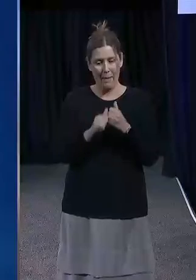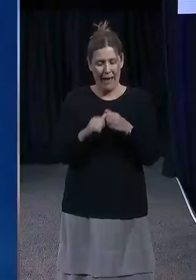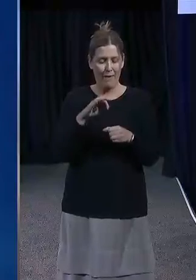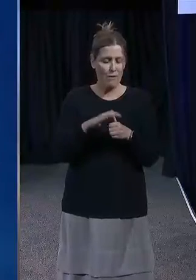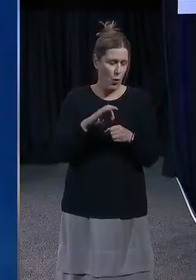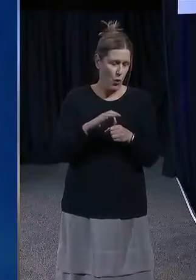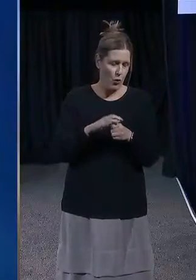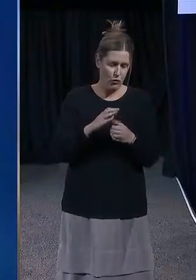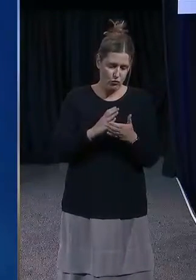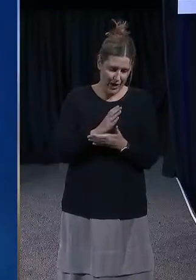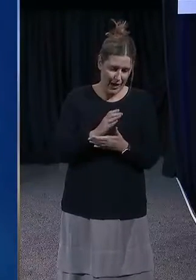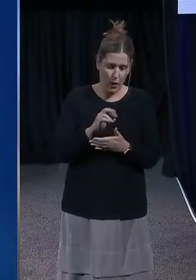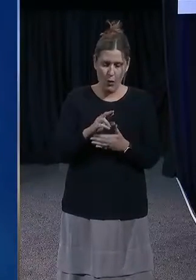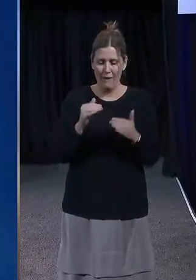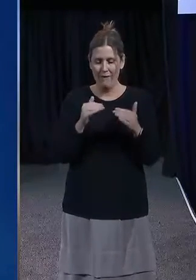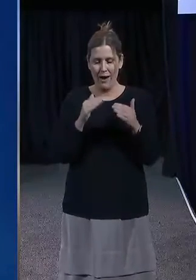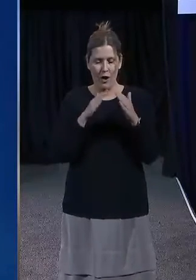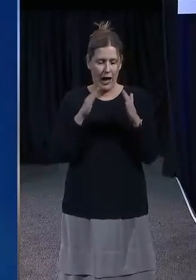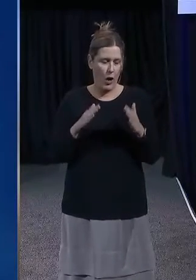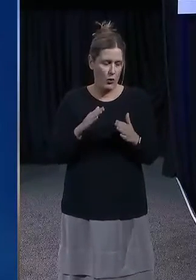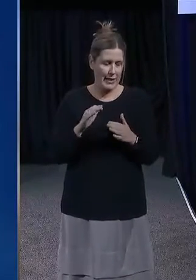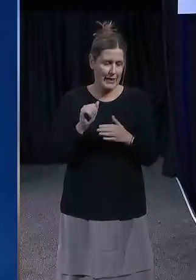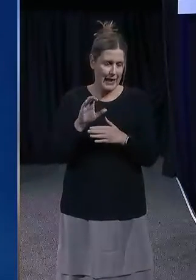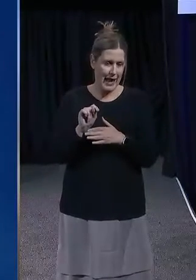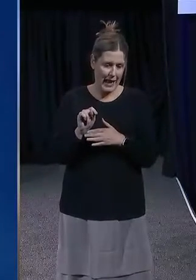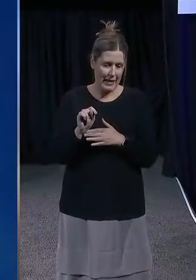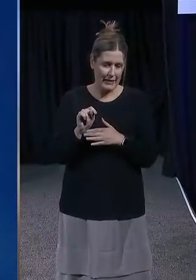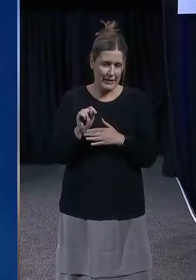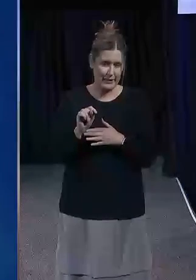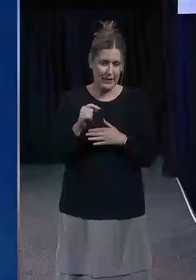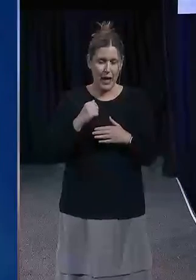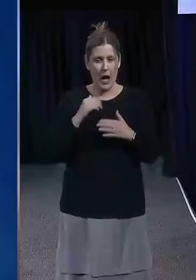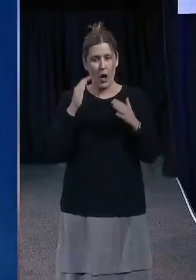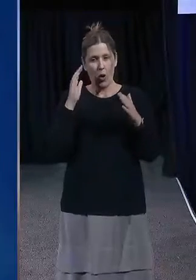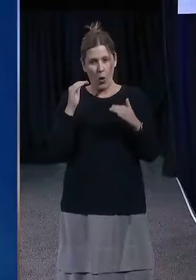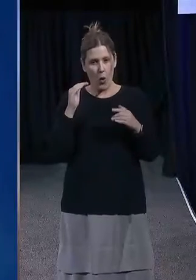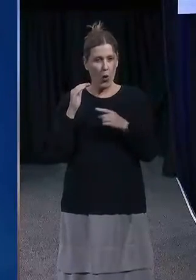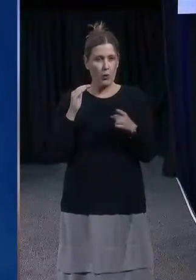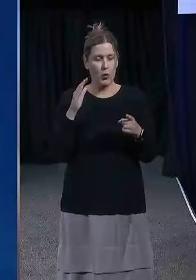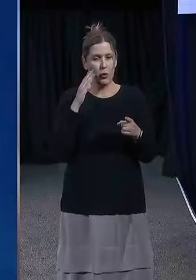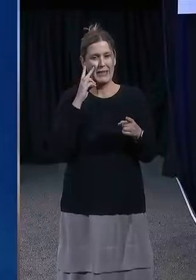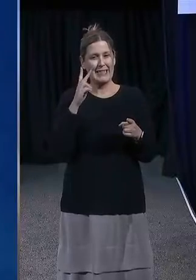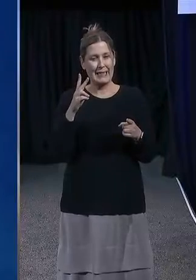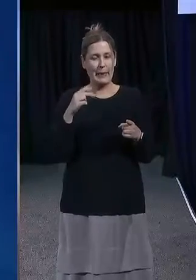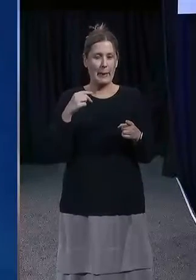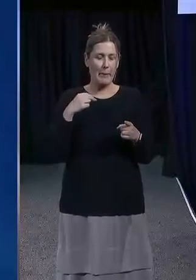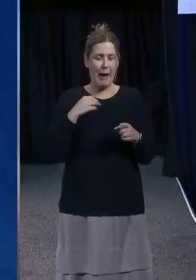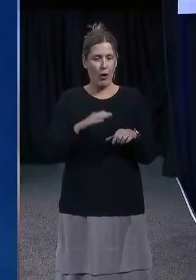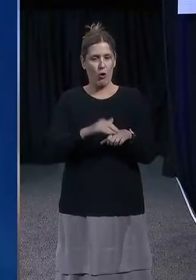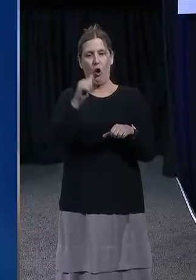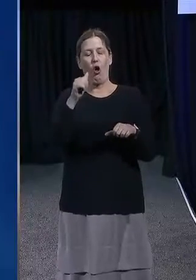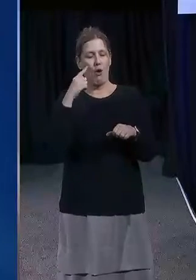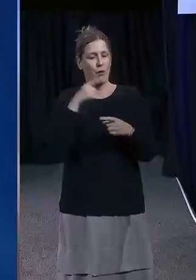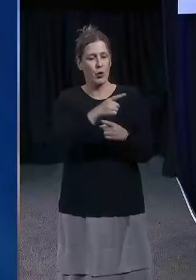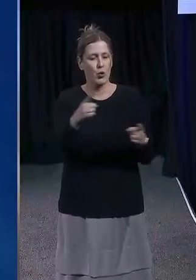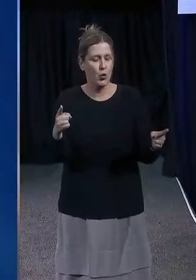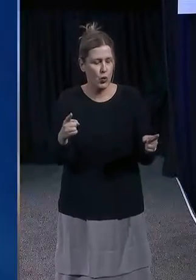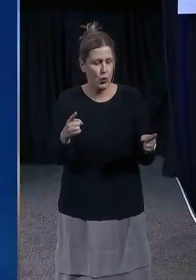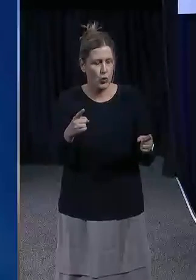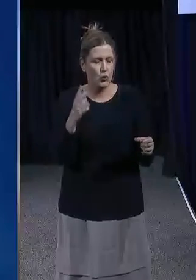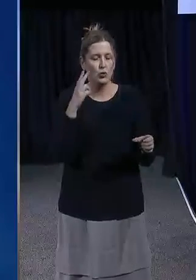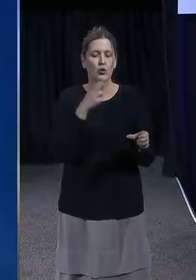a Fair Housing Act. And this is the way that I hope you will hear my clarion call for us to join